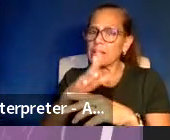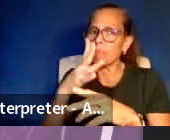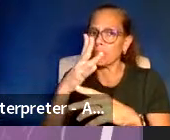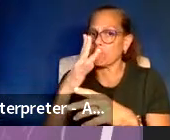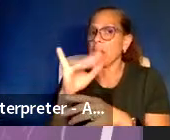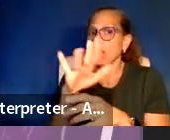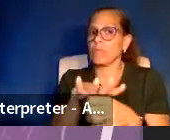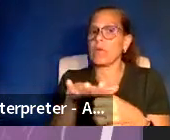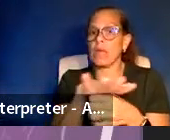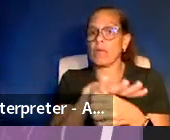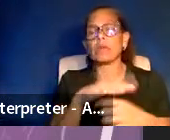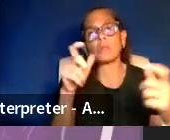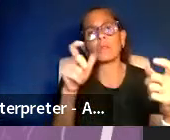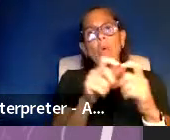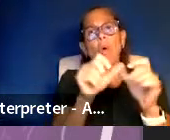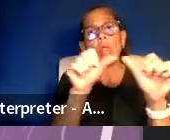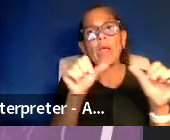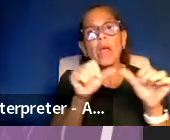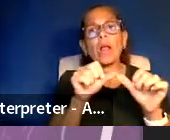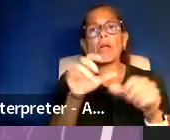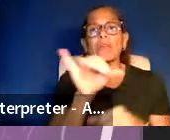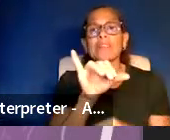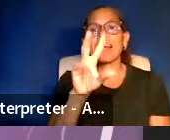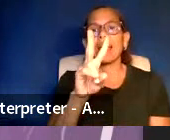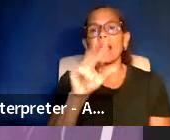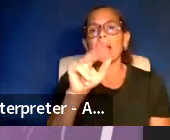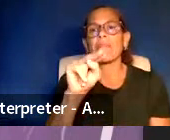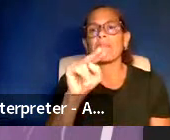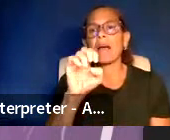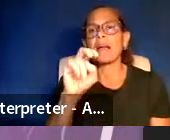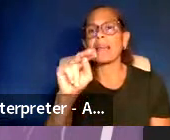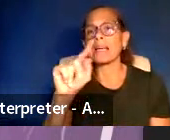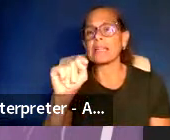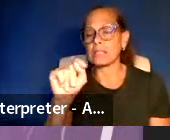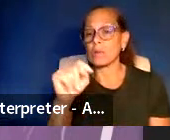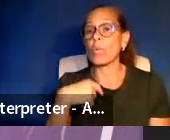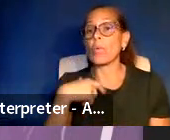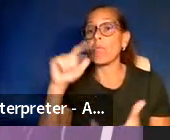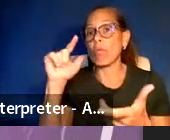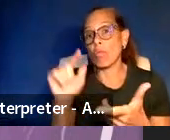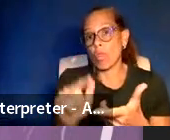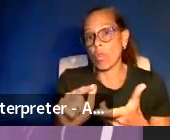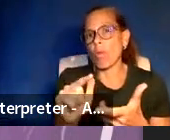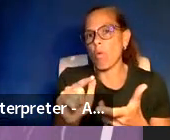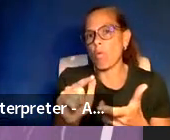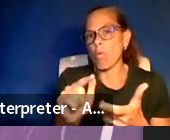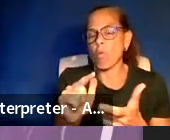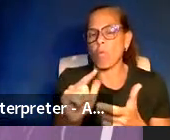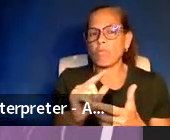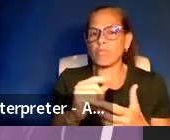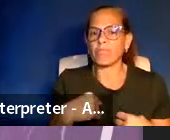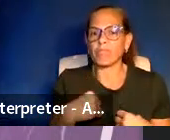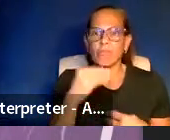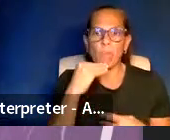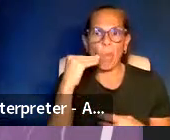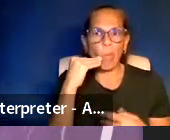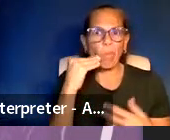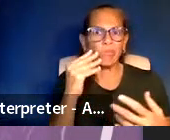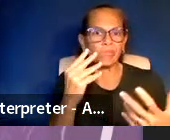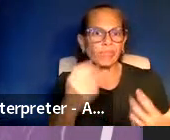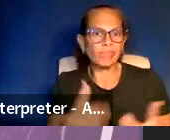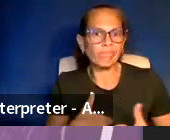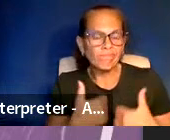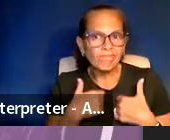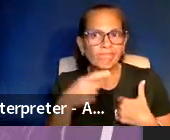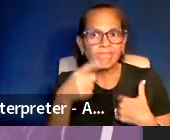especially smaller areas like Van Nest, because we are a low density community. So